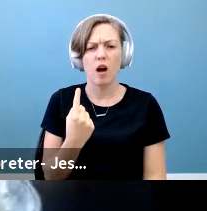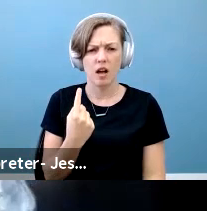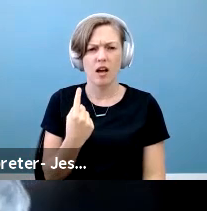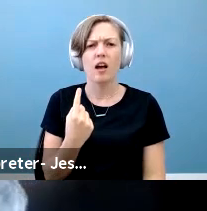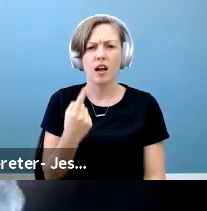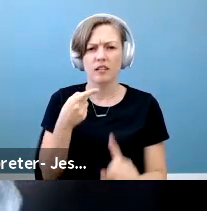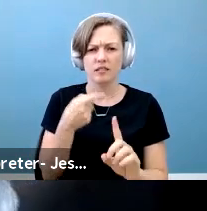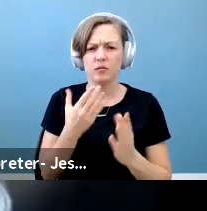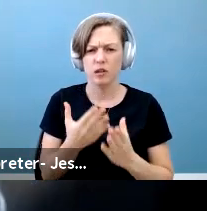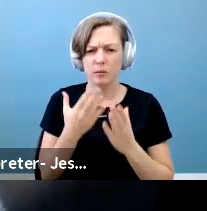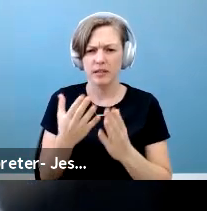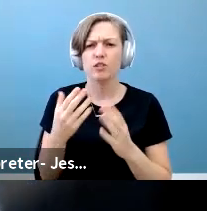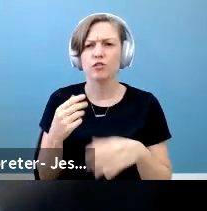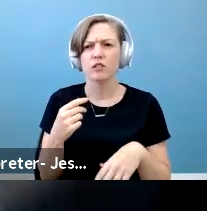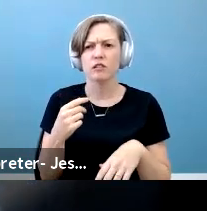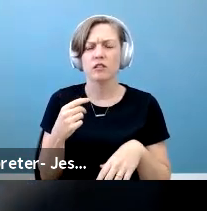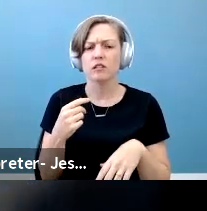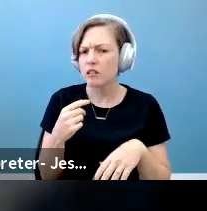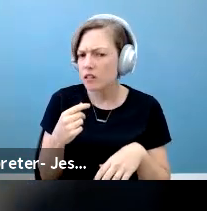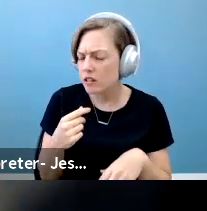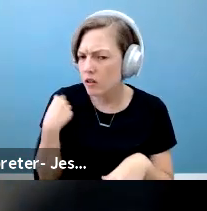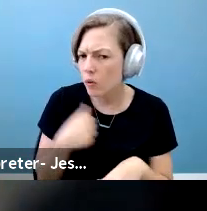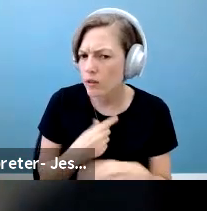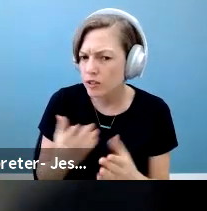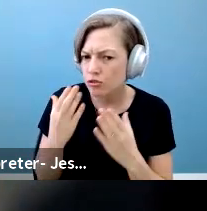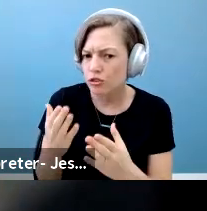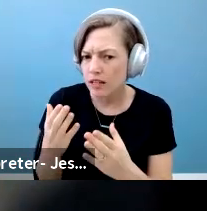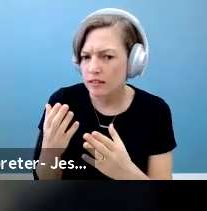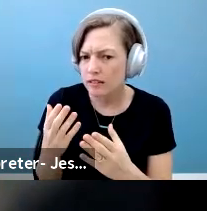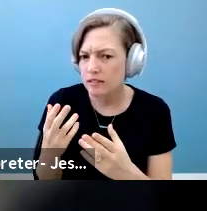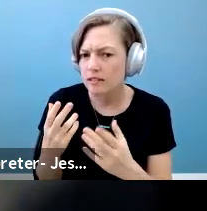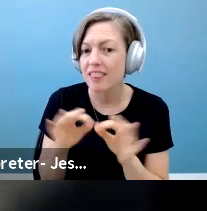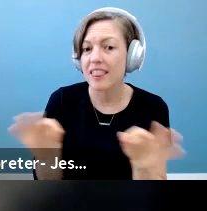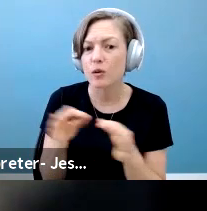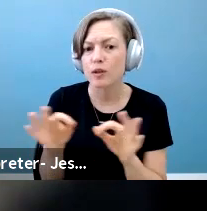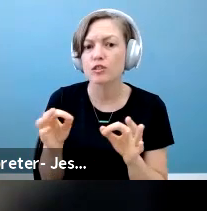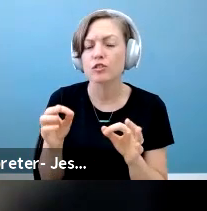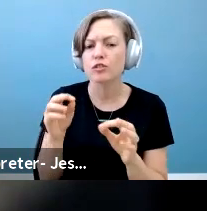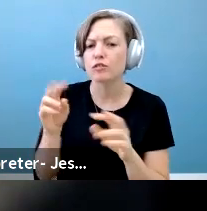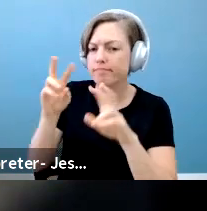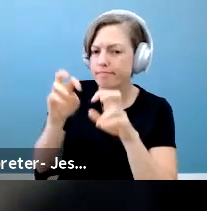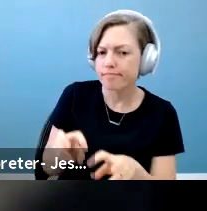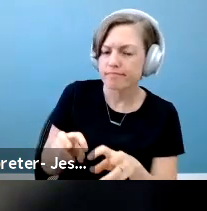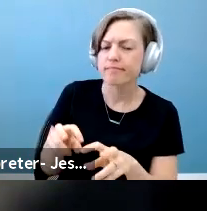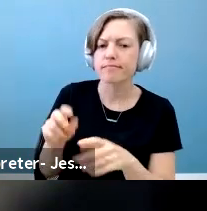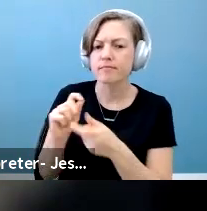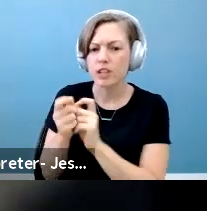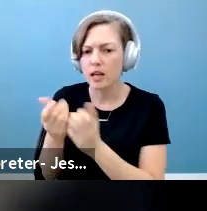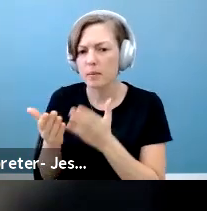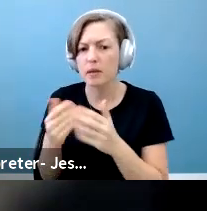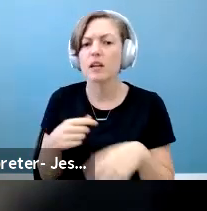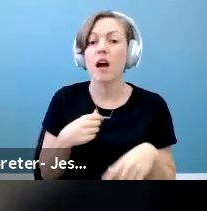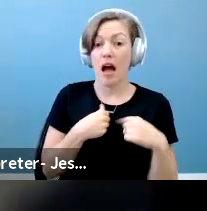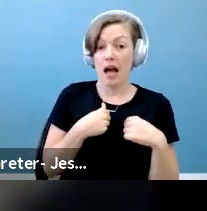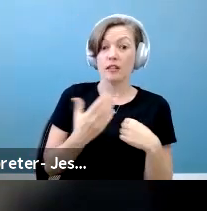particular recommendation that we were suggesting language be looked at, and I suggested